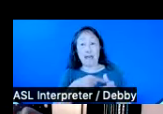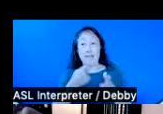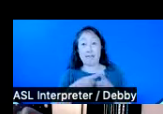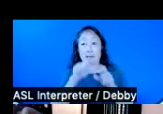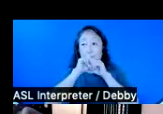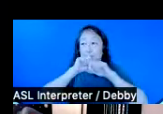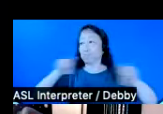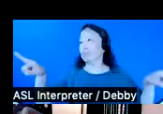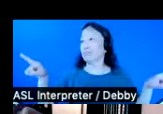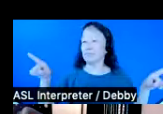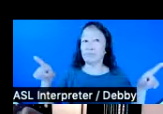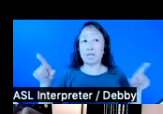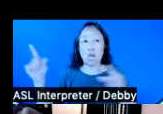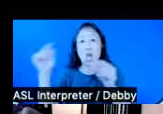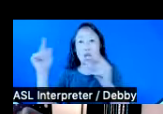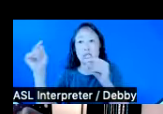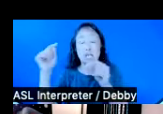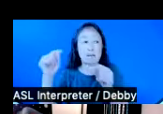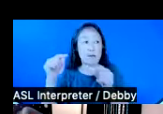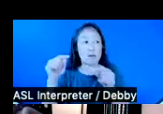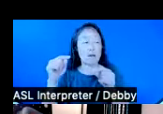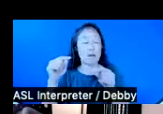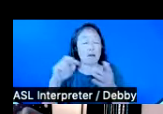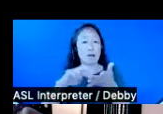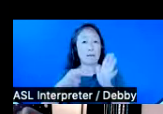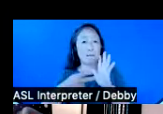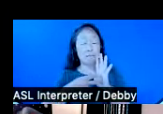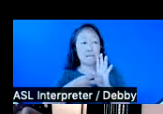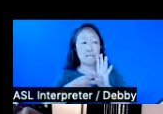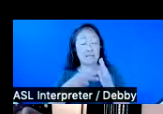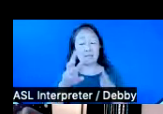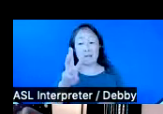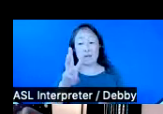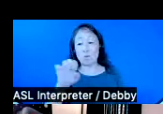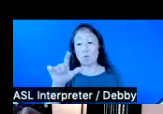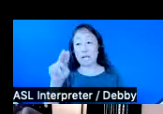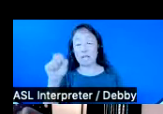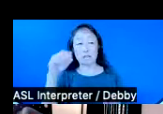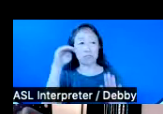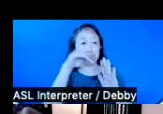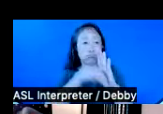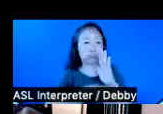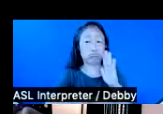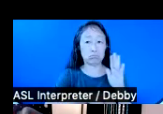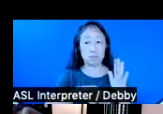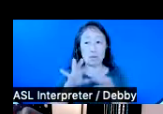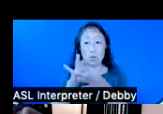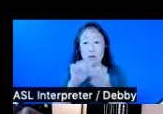just kind of corrodes that wellness of that medicine wheel approach. So all of that comes